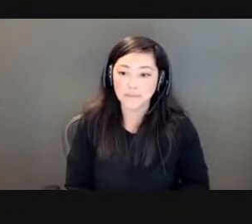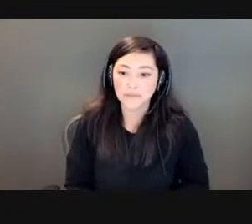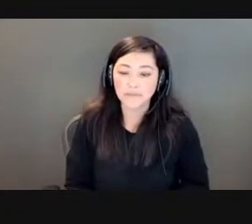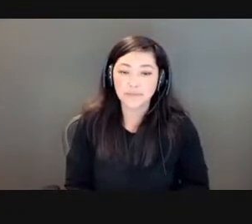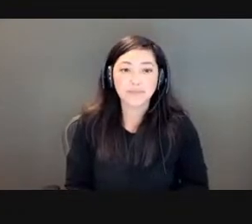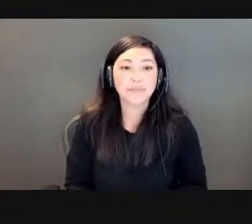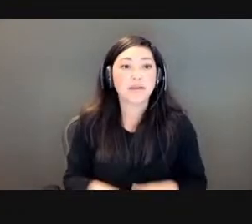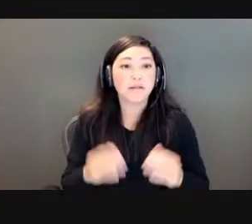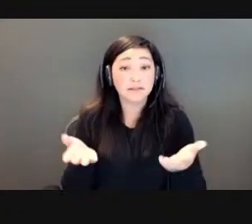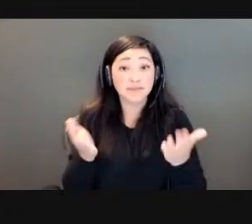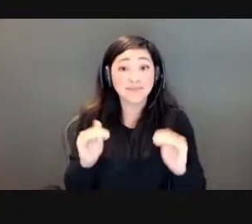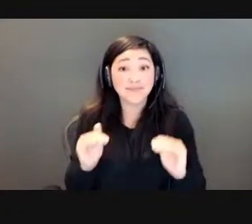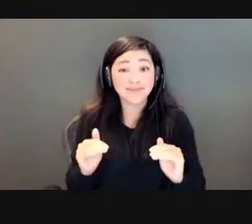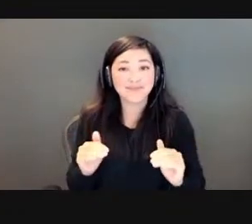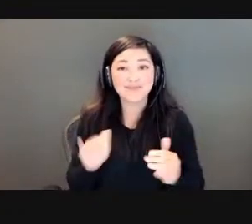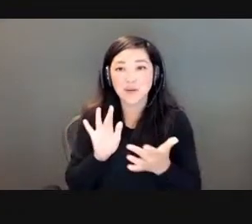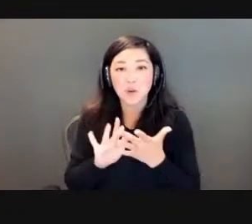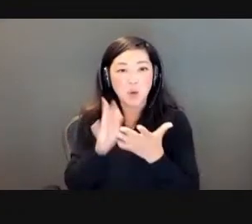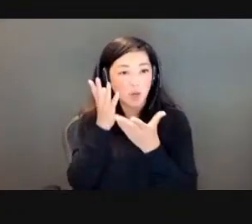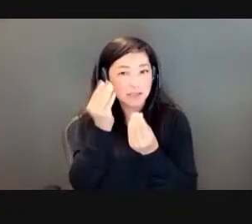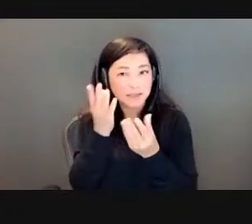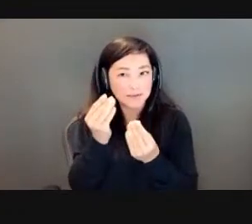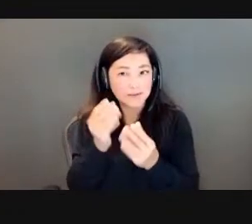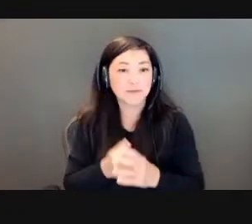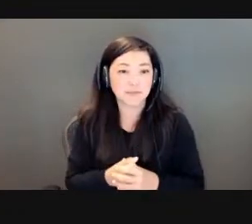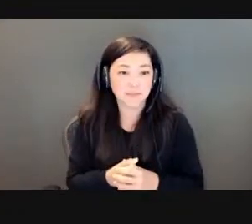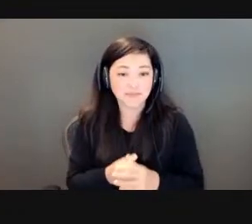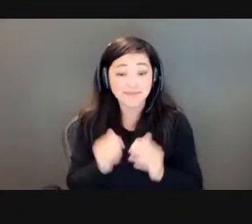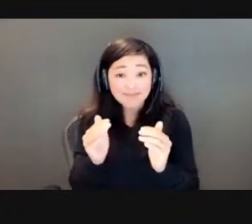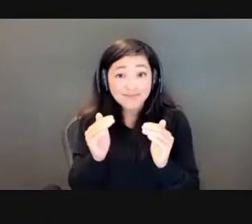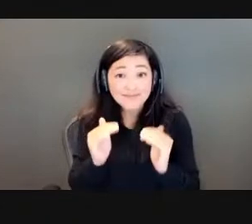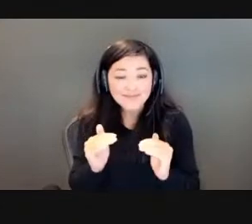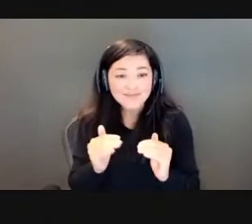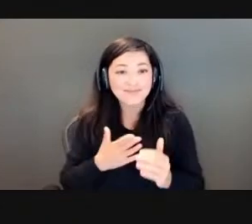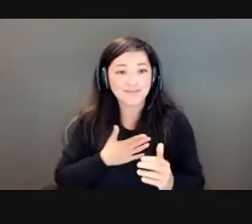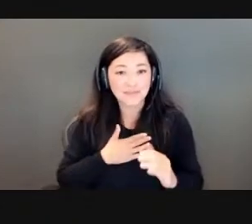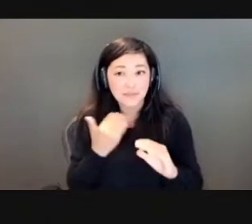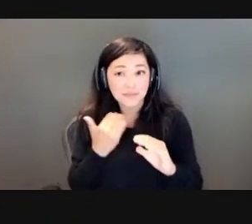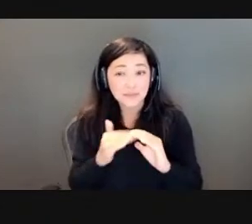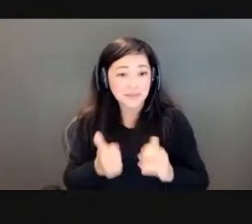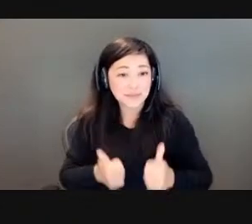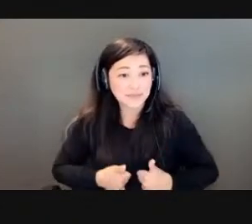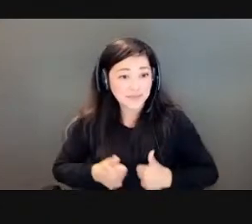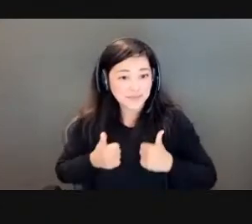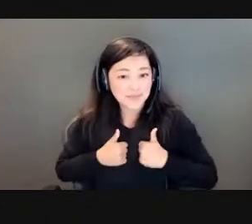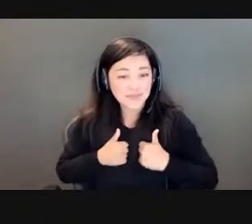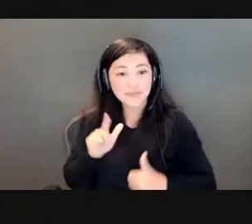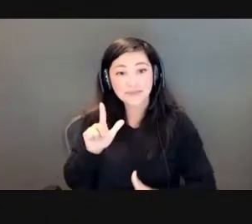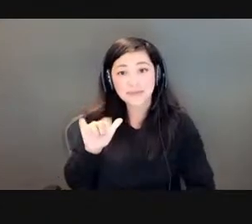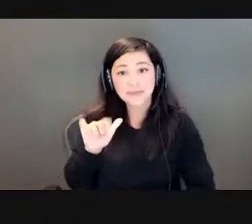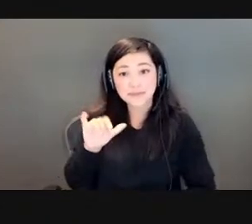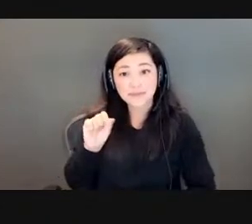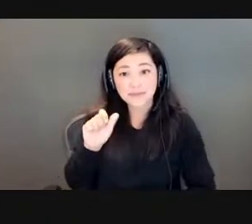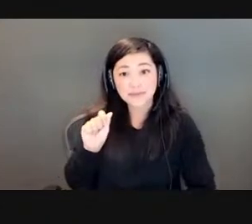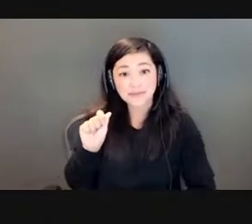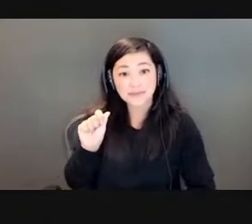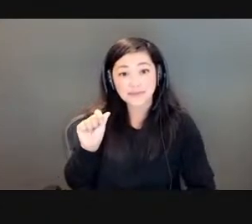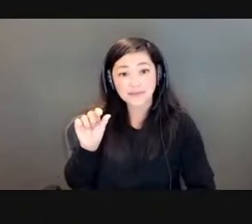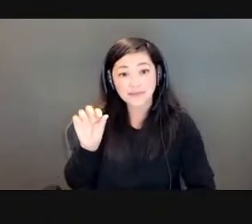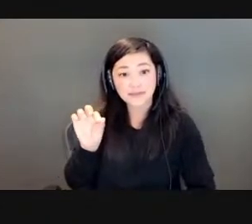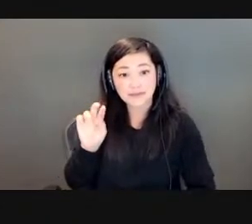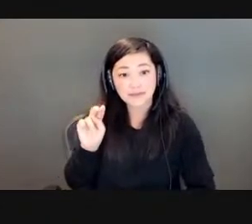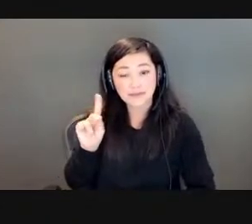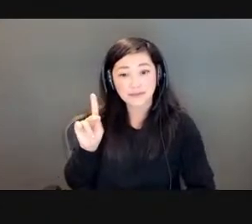This next slide is titled Contact Info, and below it, it has my email address, which is